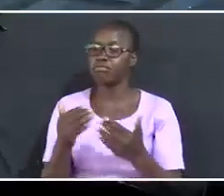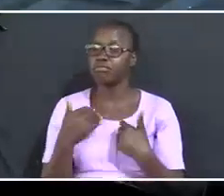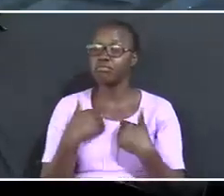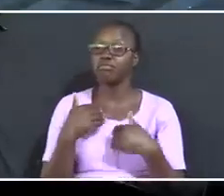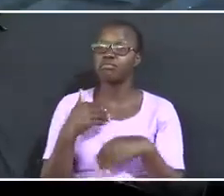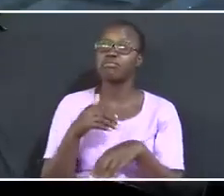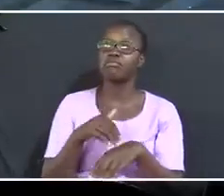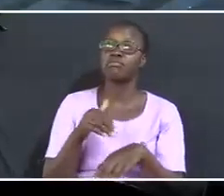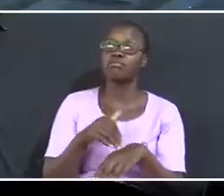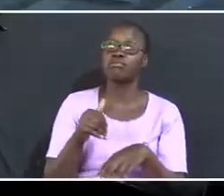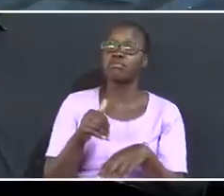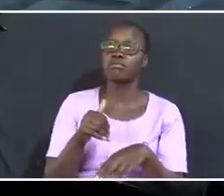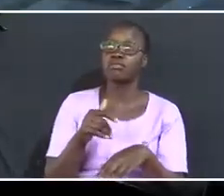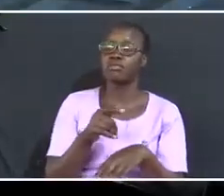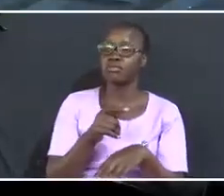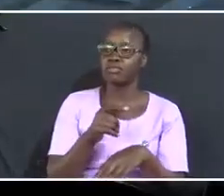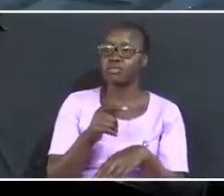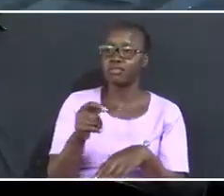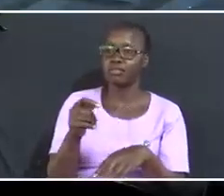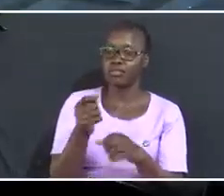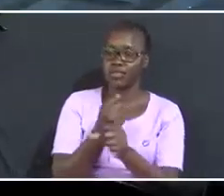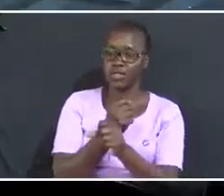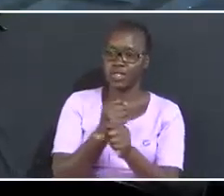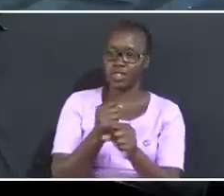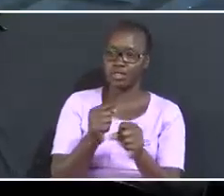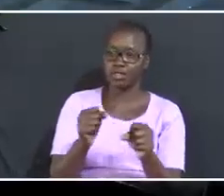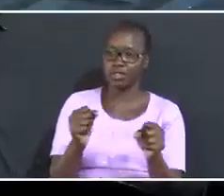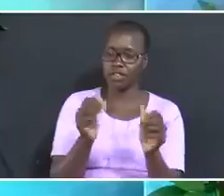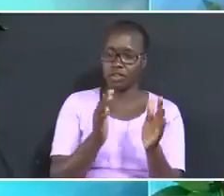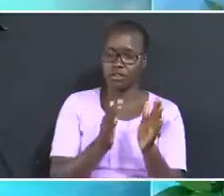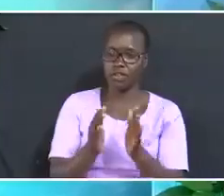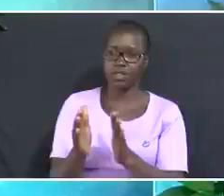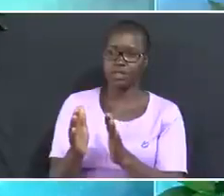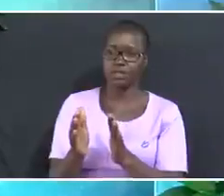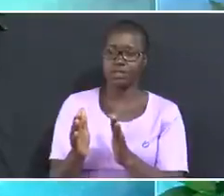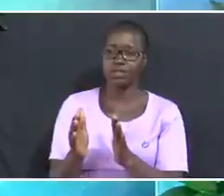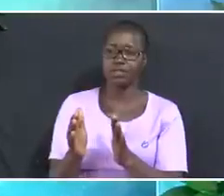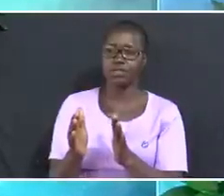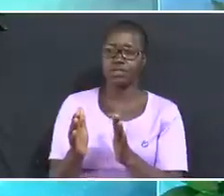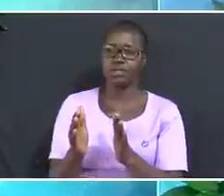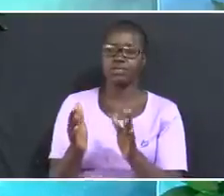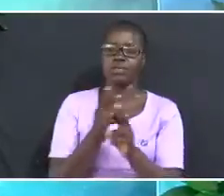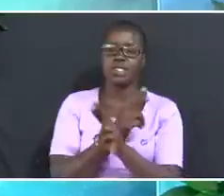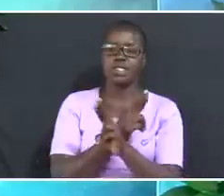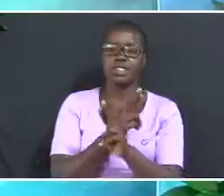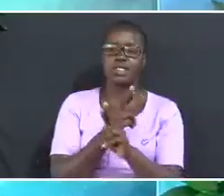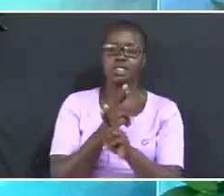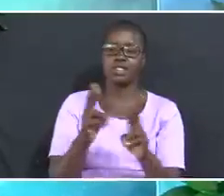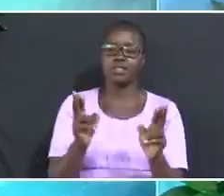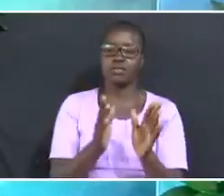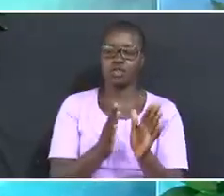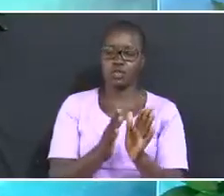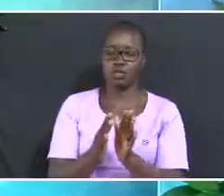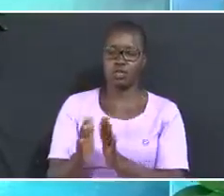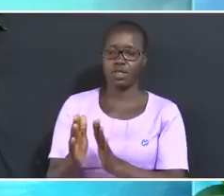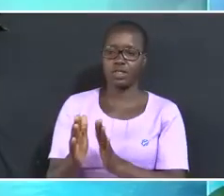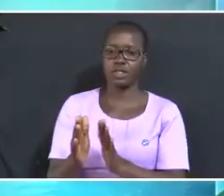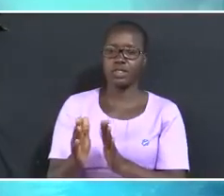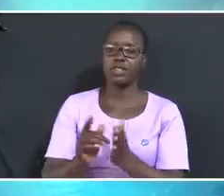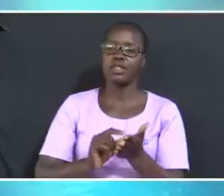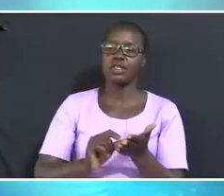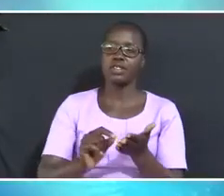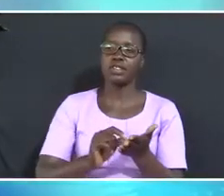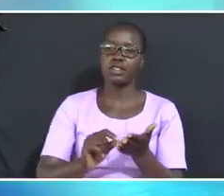call the salvation plan, the redemption plan. And it is